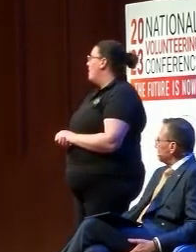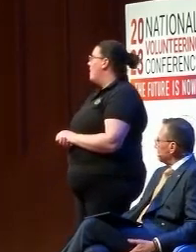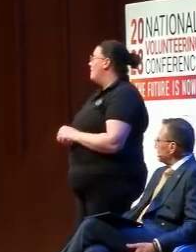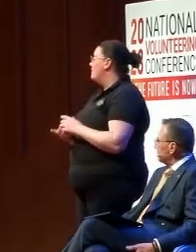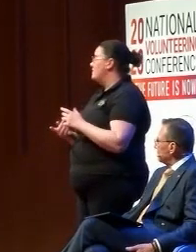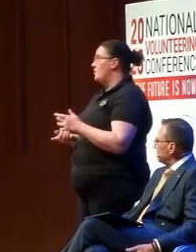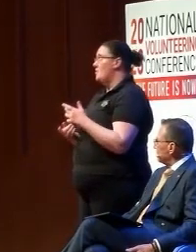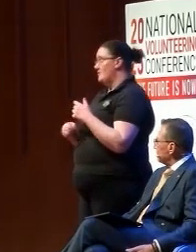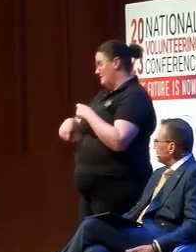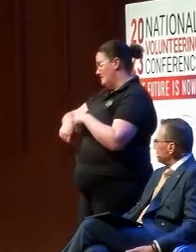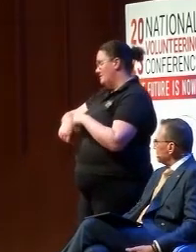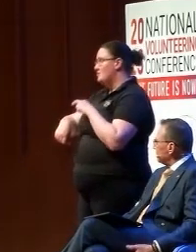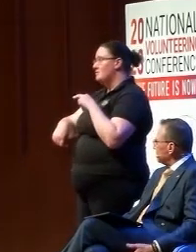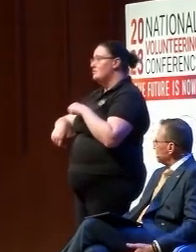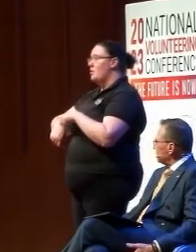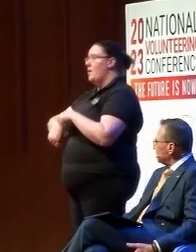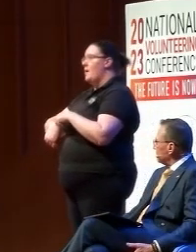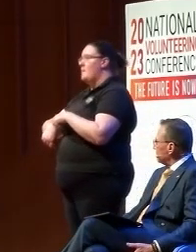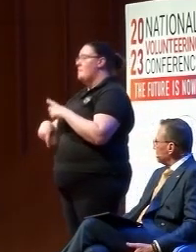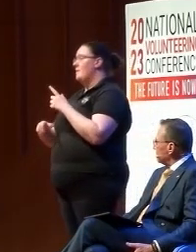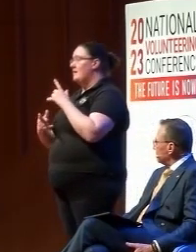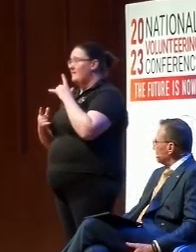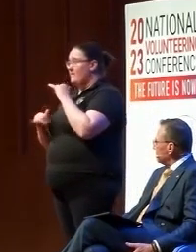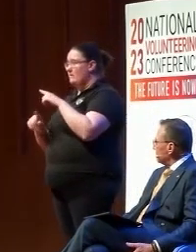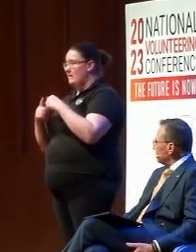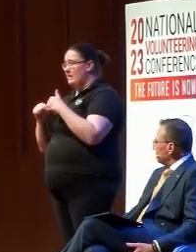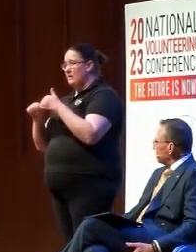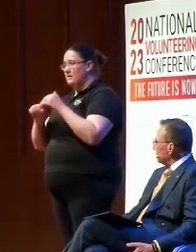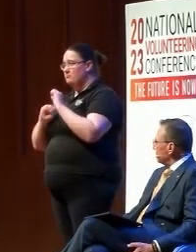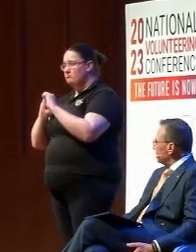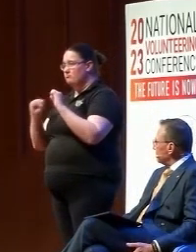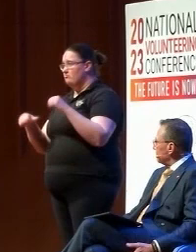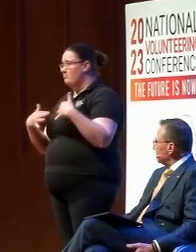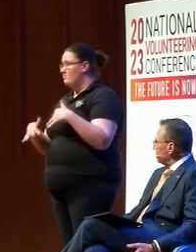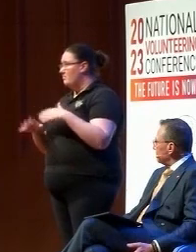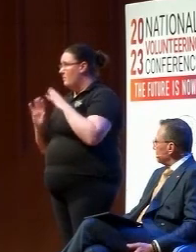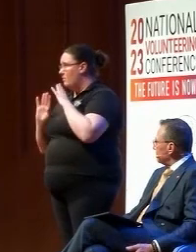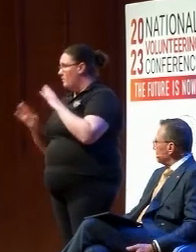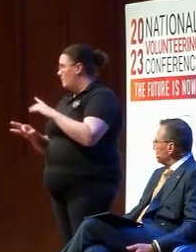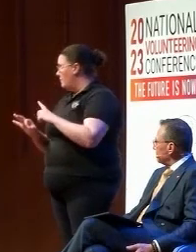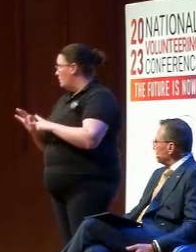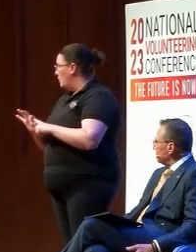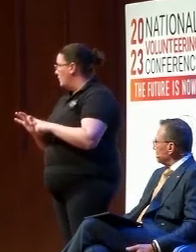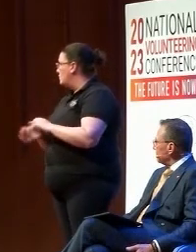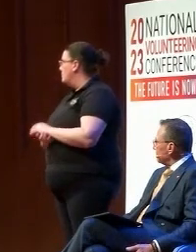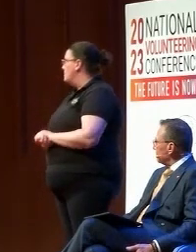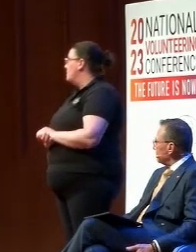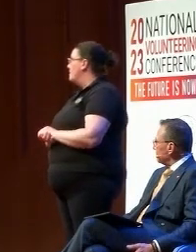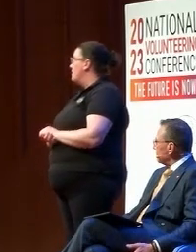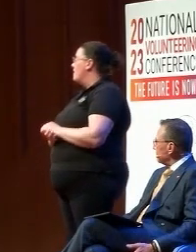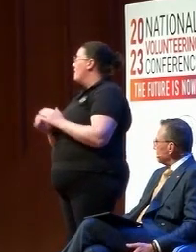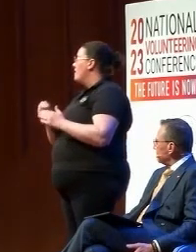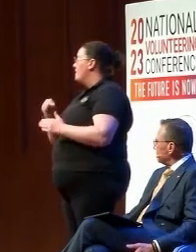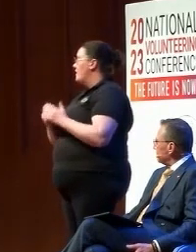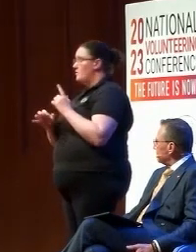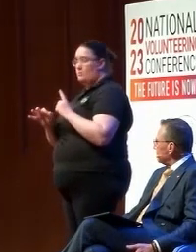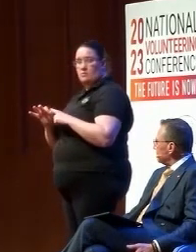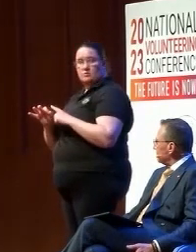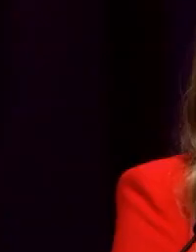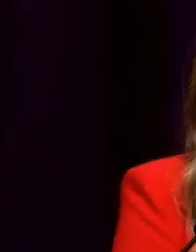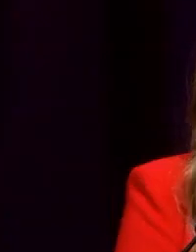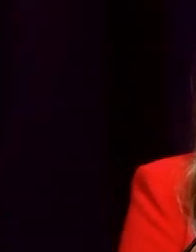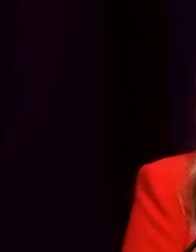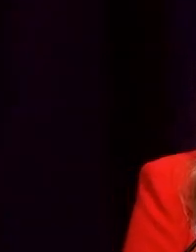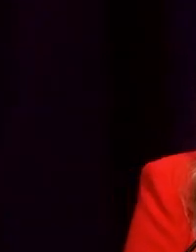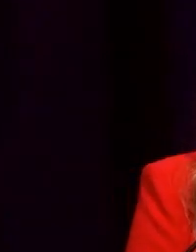phenomenal questions that are coming through, I promise you, we will not lose them. I wish we could keep asking them. The last one I'm going to ask, which is specifically directed at Cam, because I